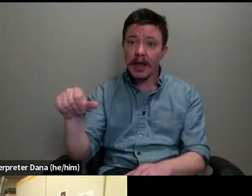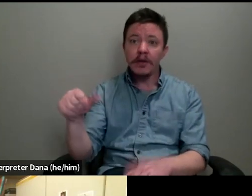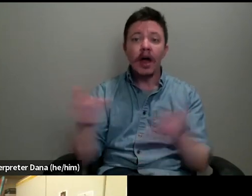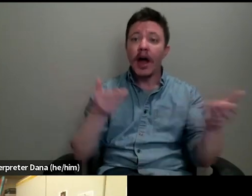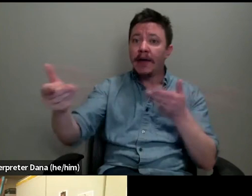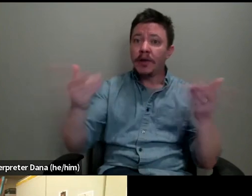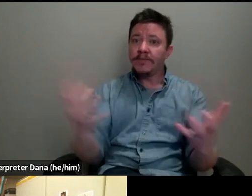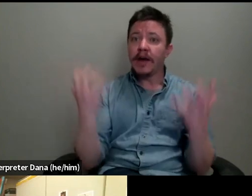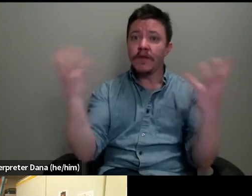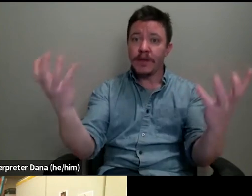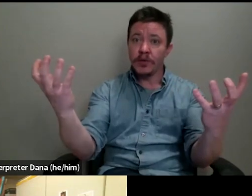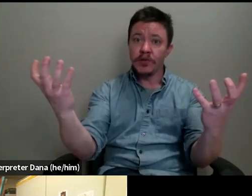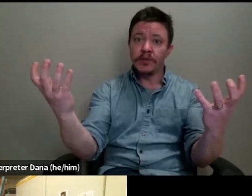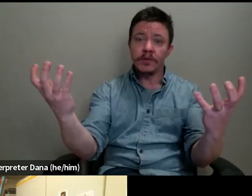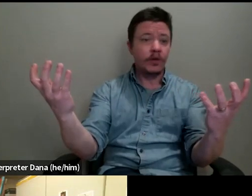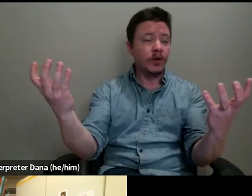to